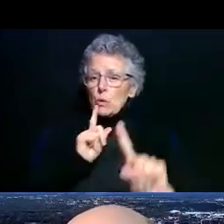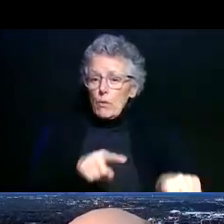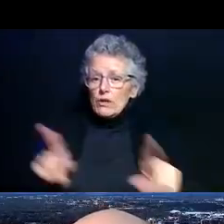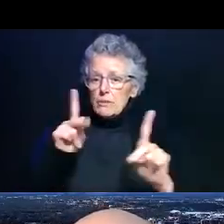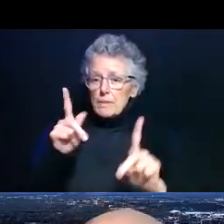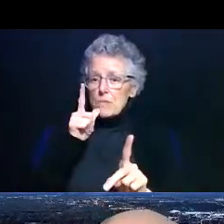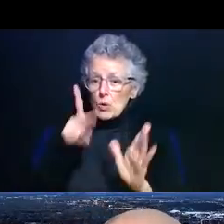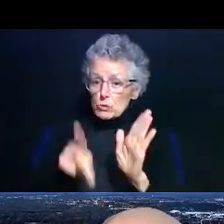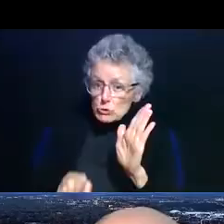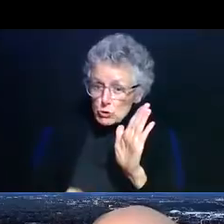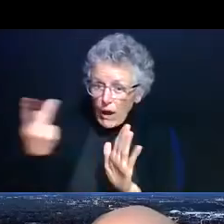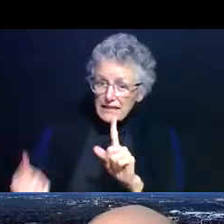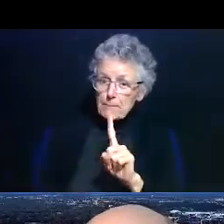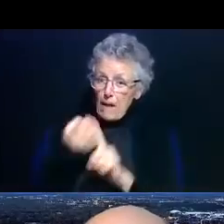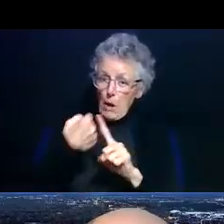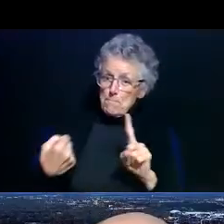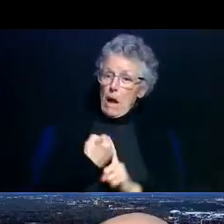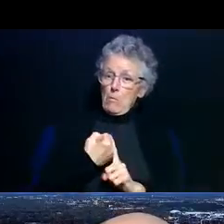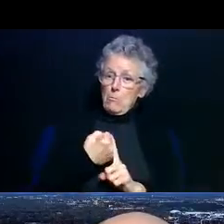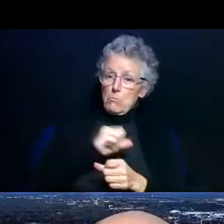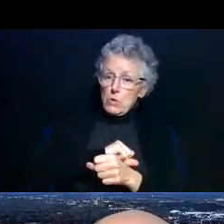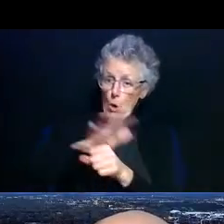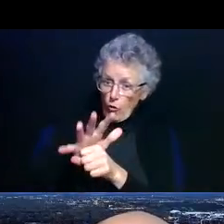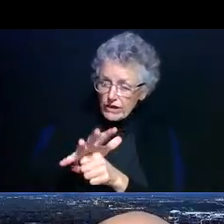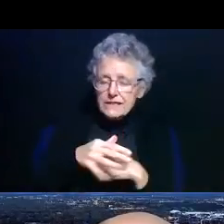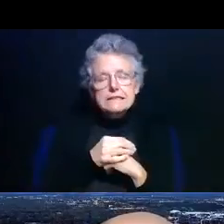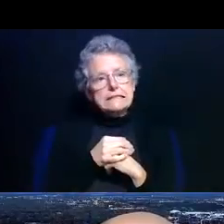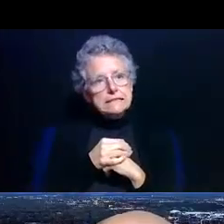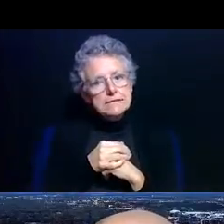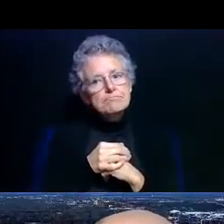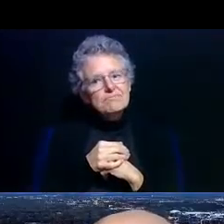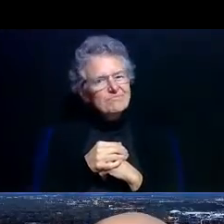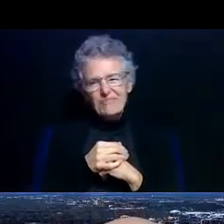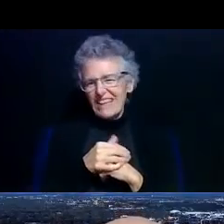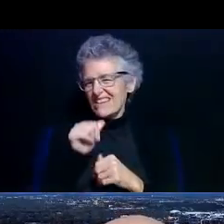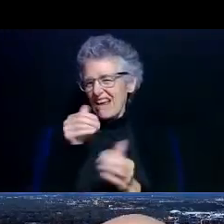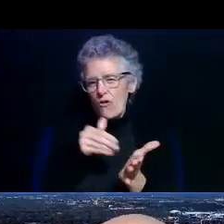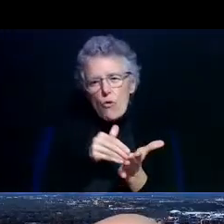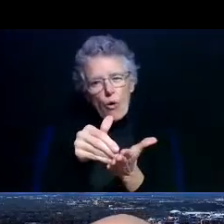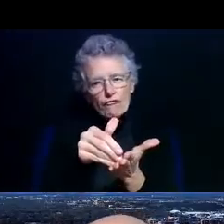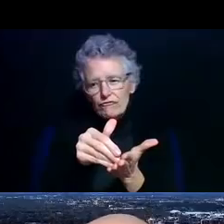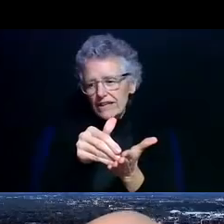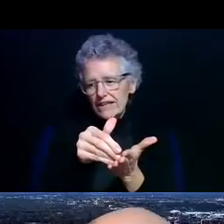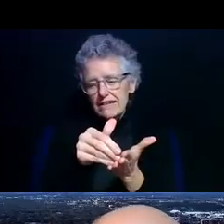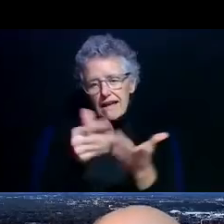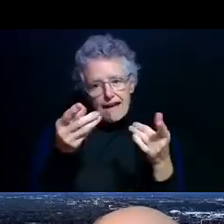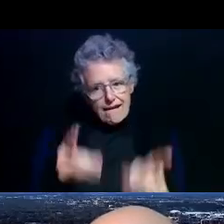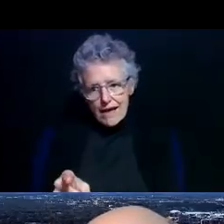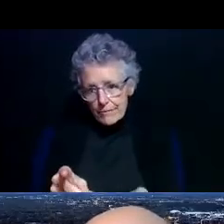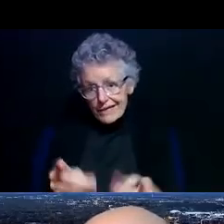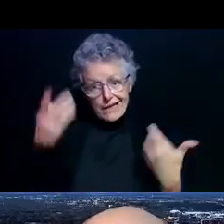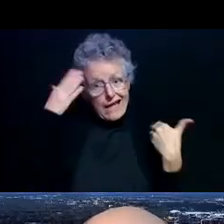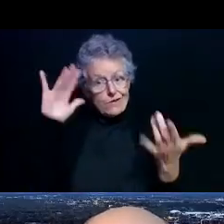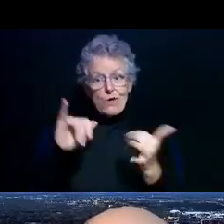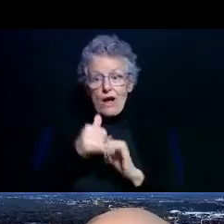getting reinfected. It hasn't been the rule. I don't know that we know how